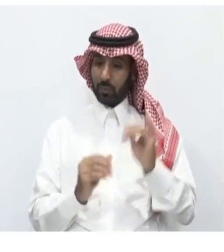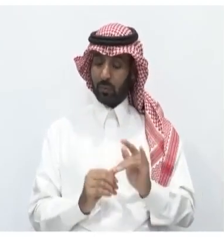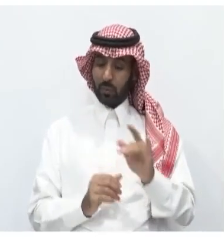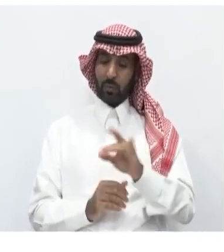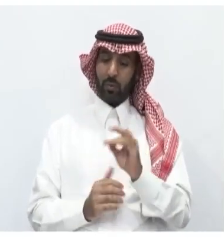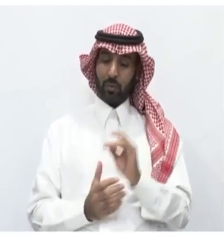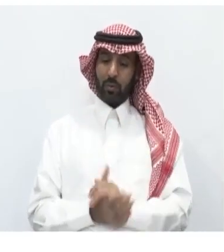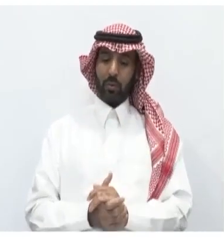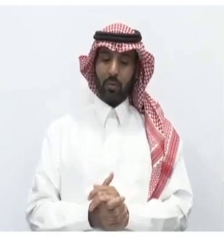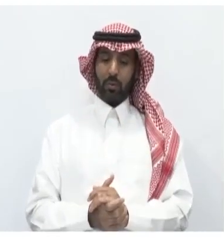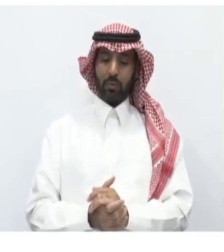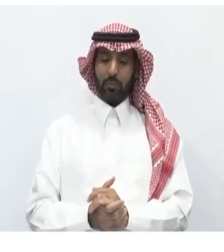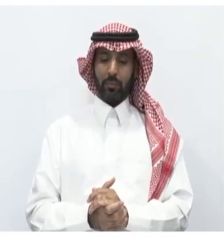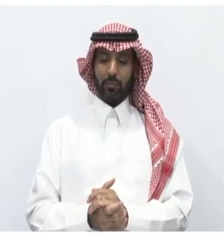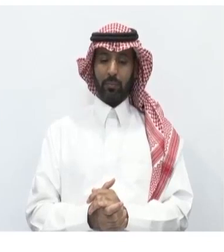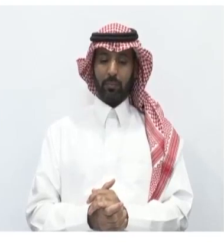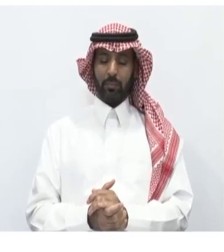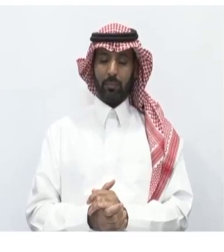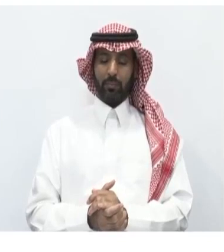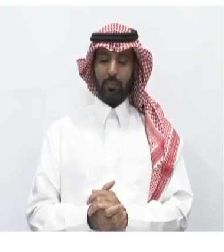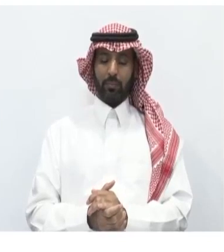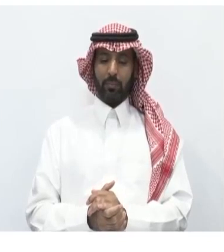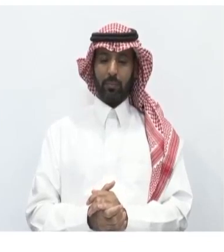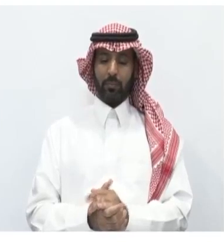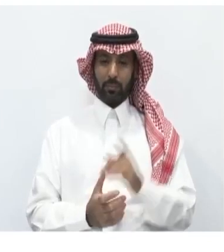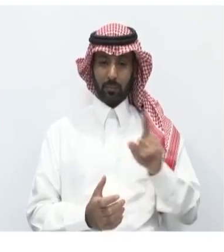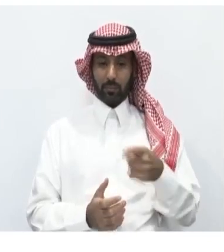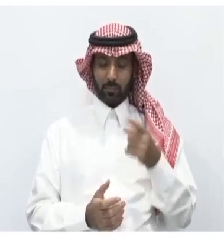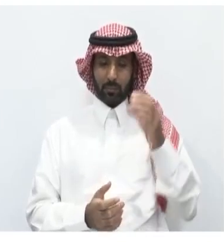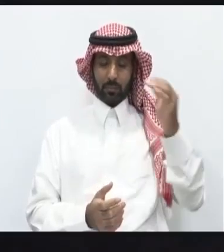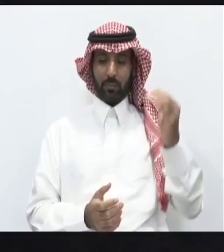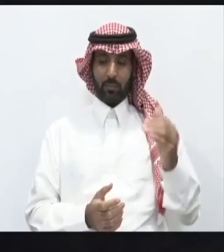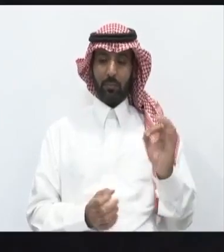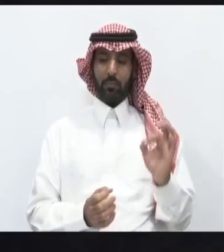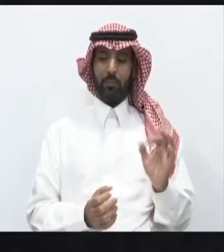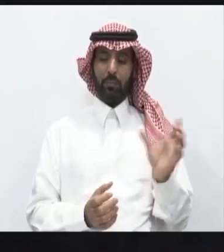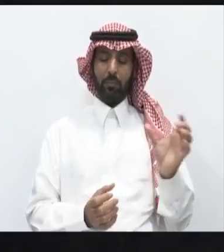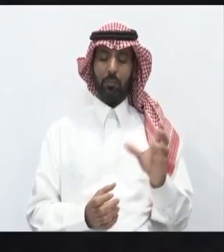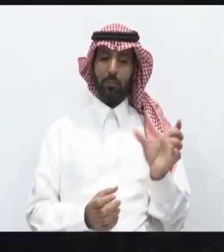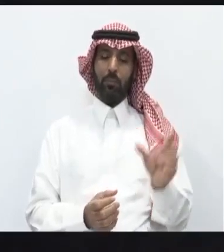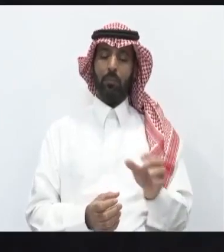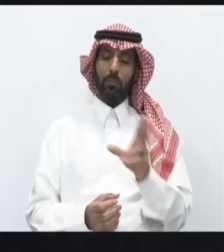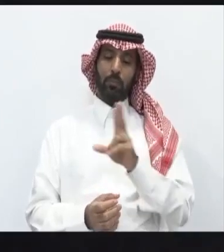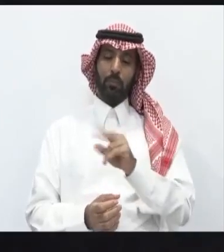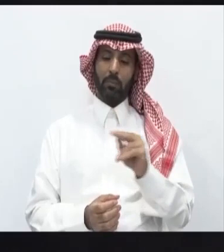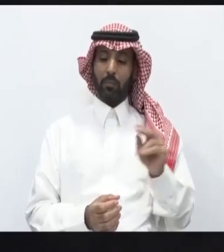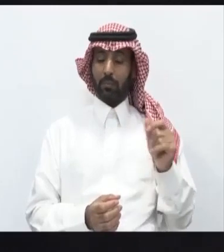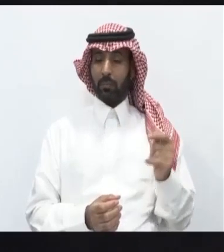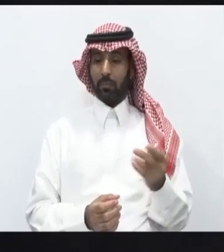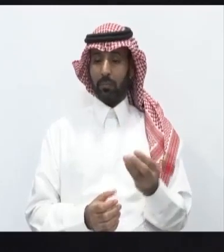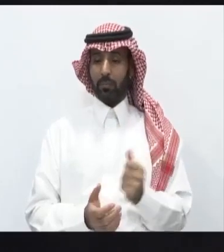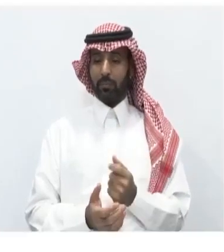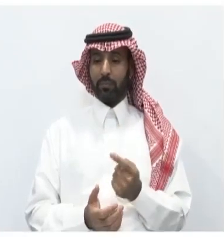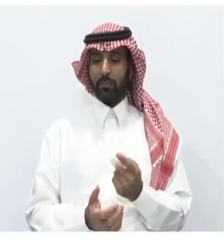taken after we got on. So it was the correct amount of passengers for the seats.